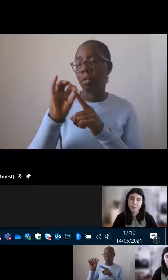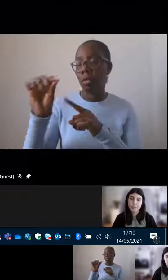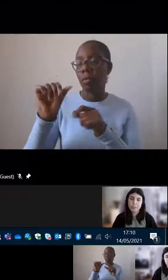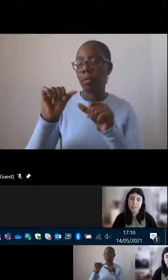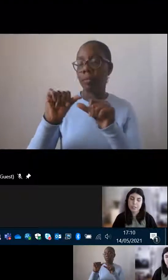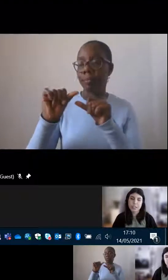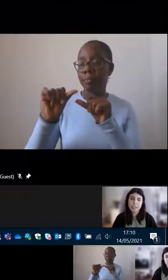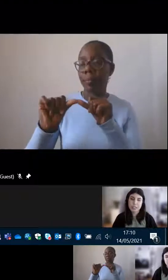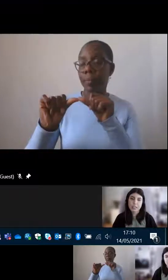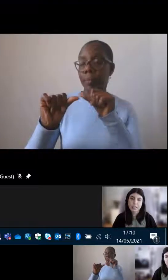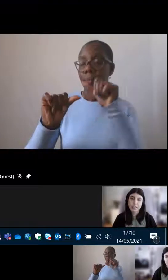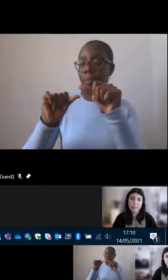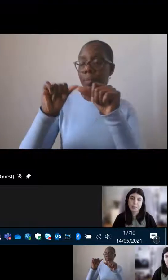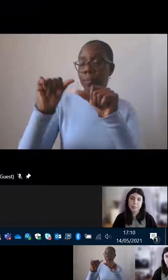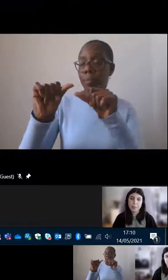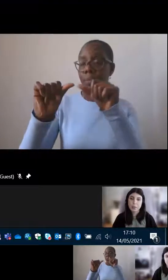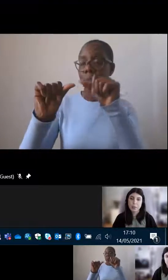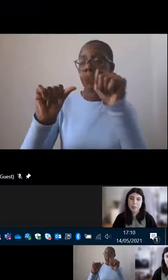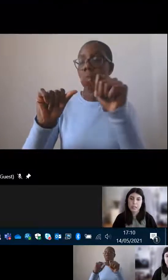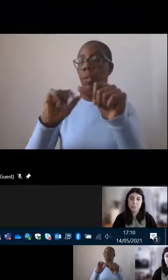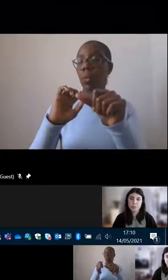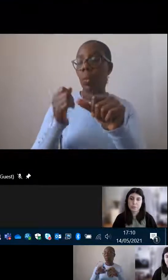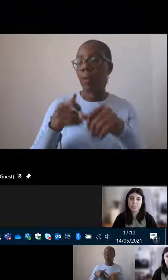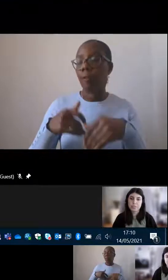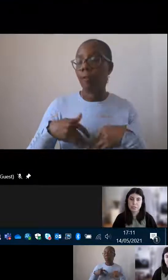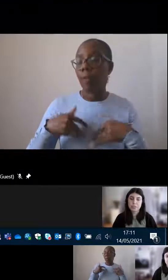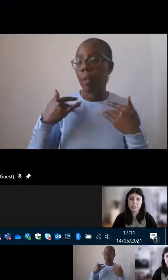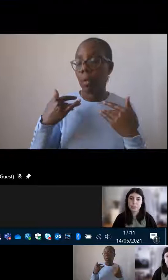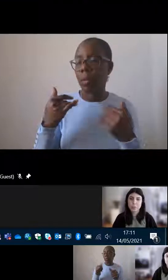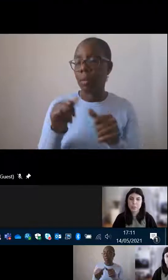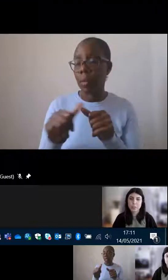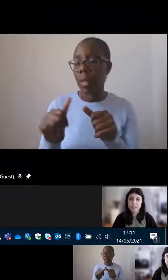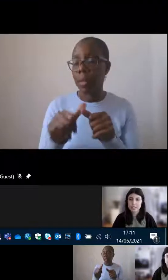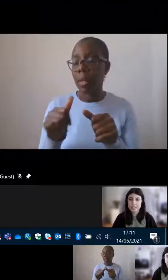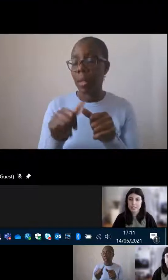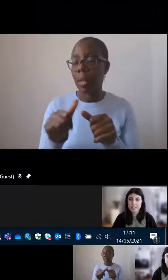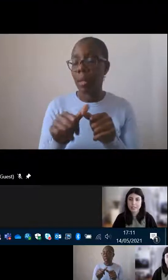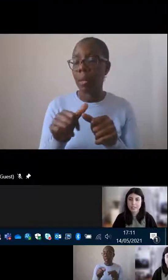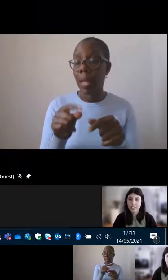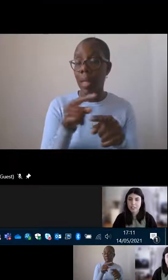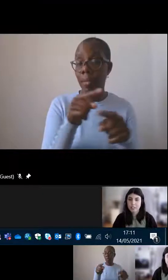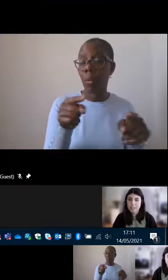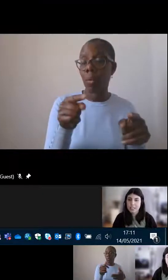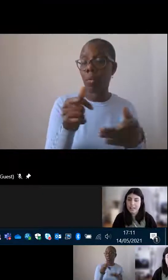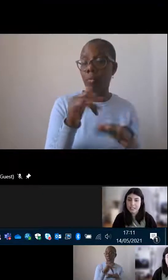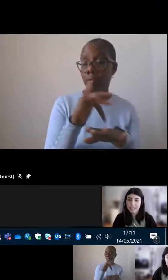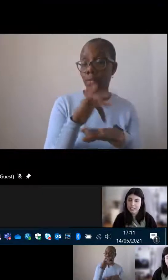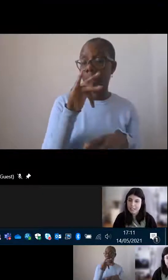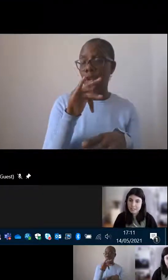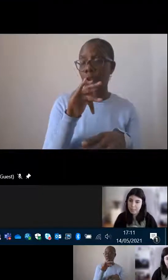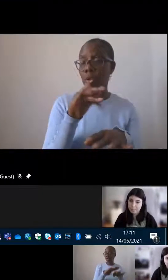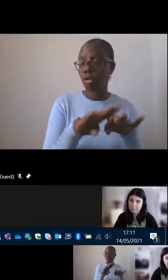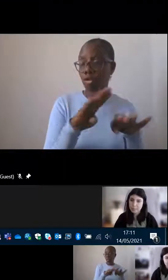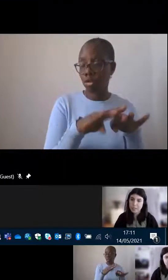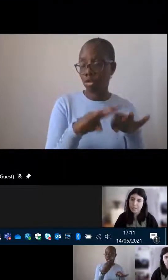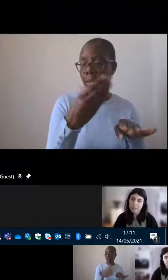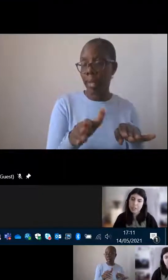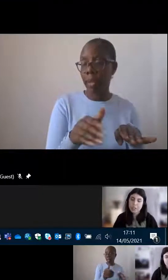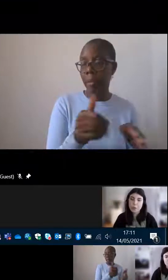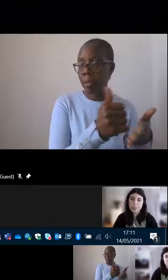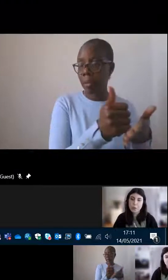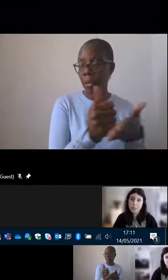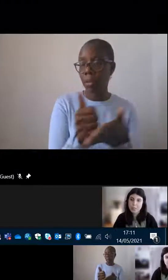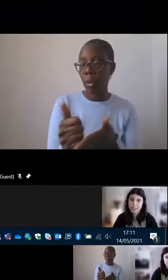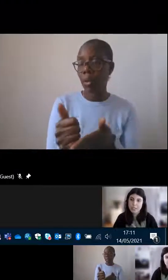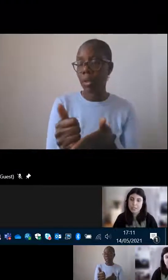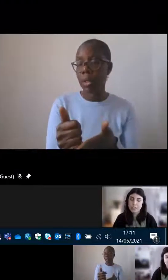to improve how you're feeling, with help from professionals who are trained in this. So you can access them.